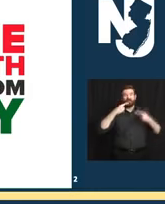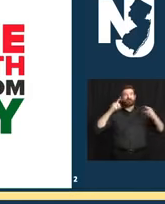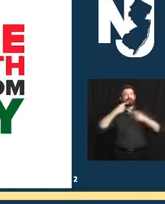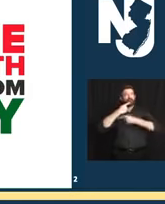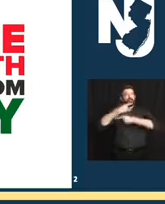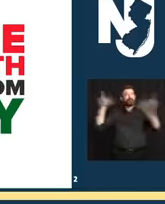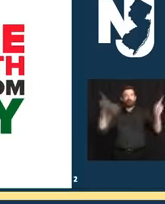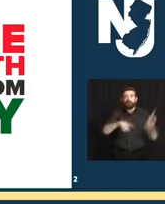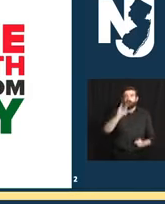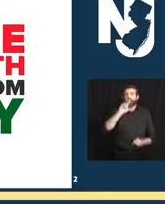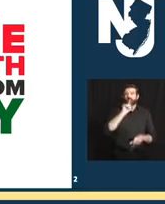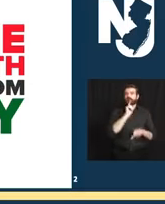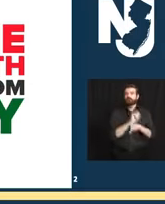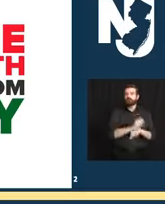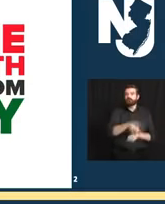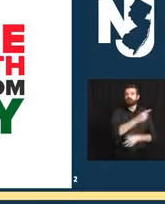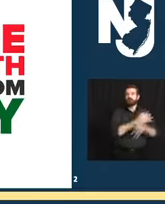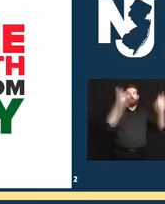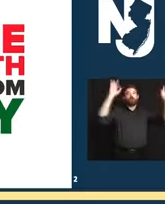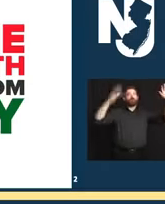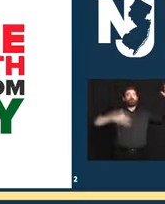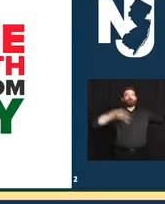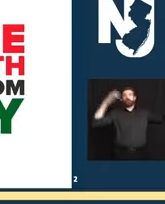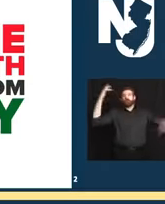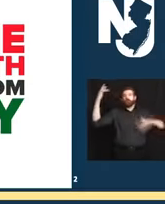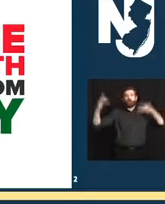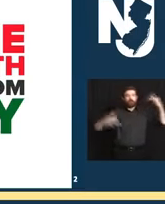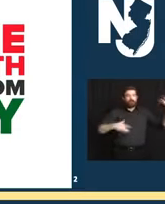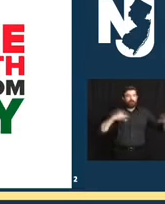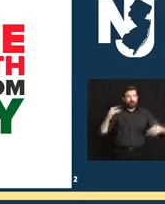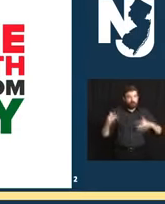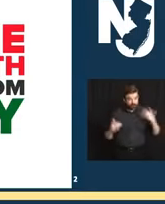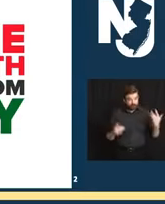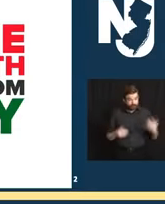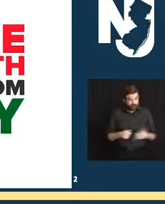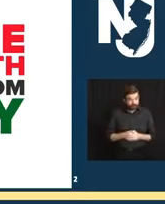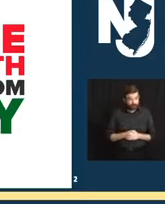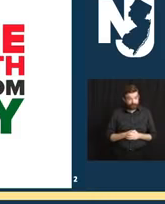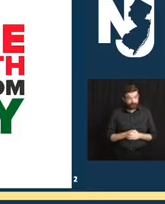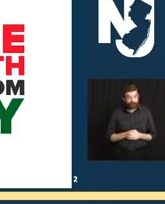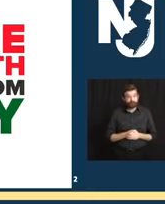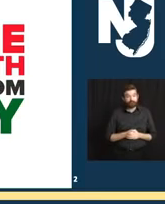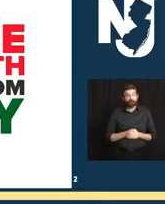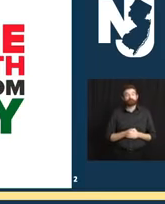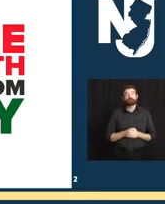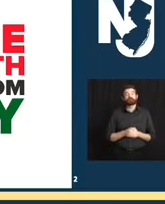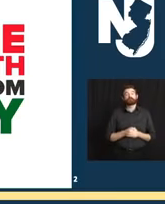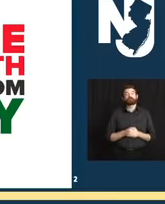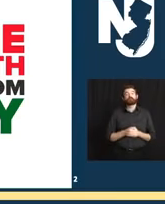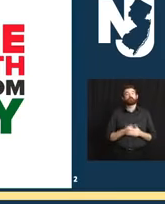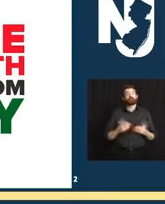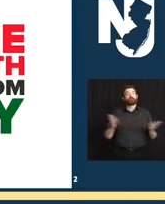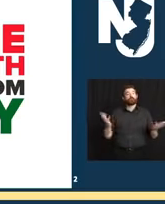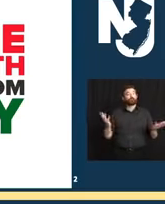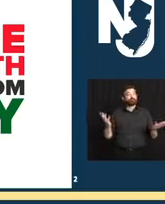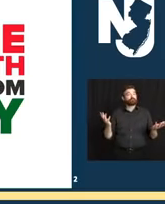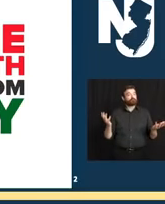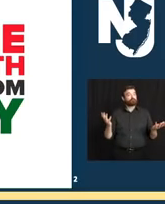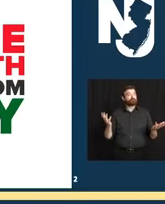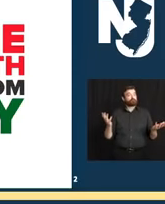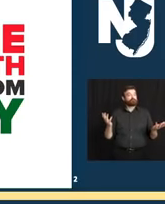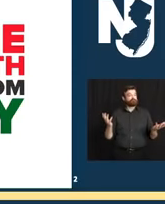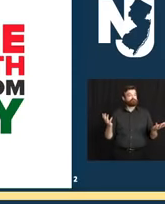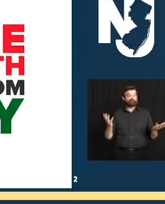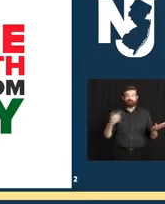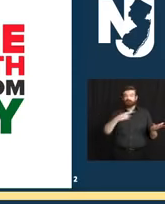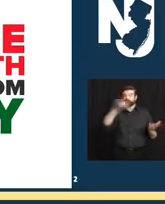no uncertain terms of the sustained existence of systemic racism. I will be visiting Friendship Baptist Church